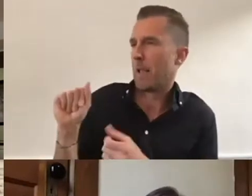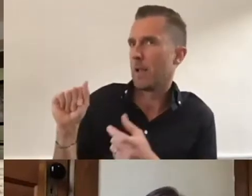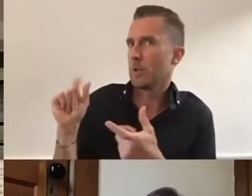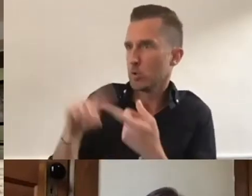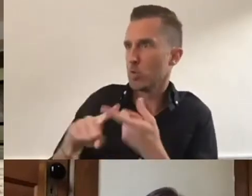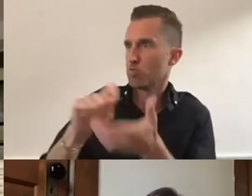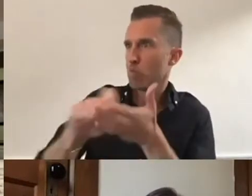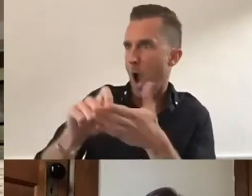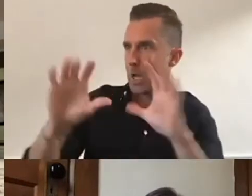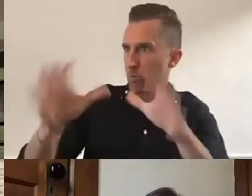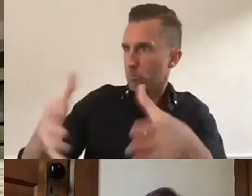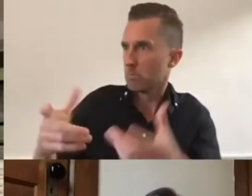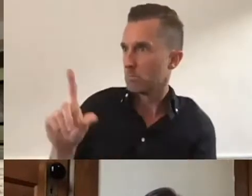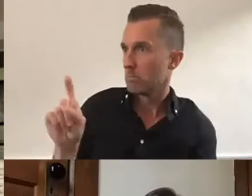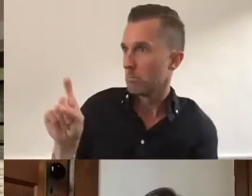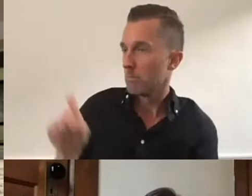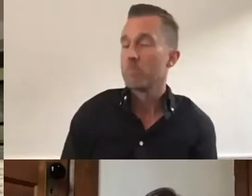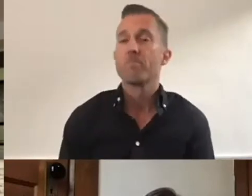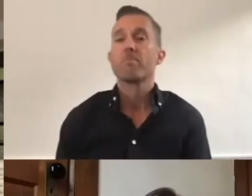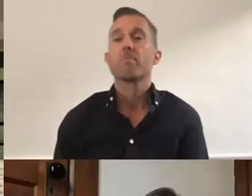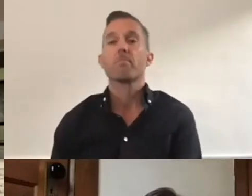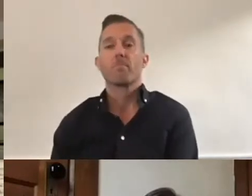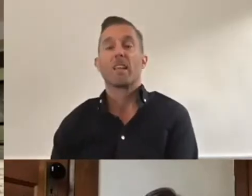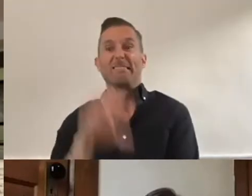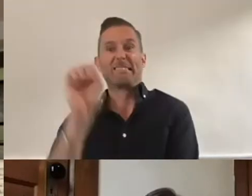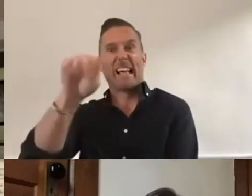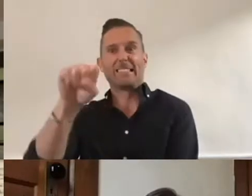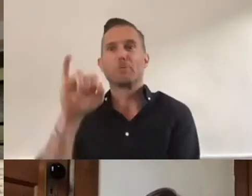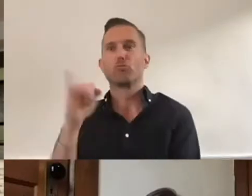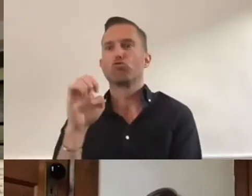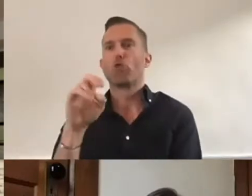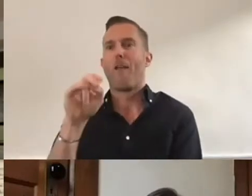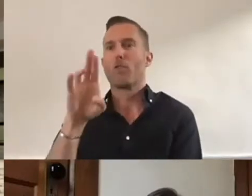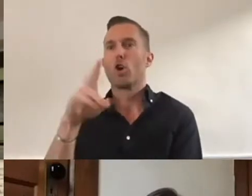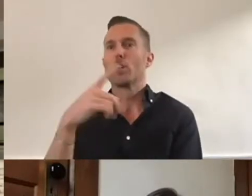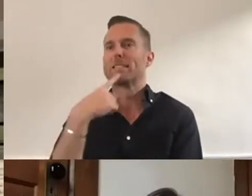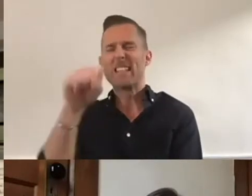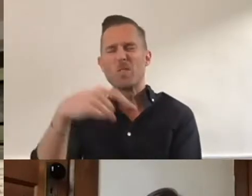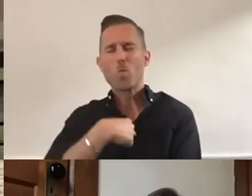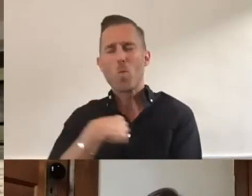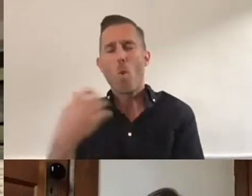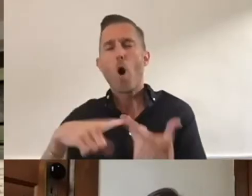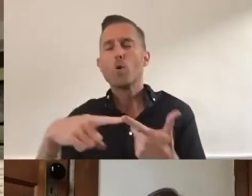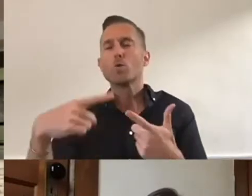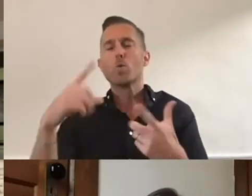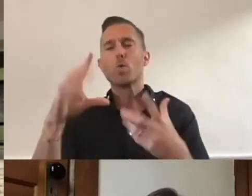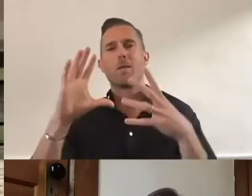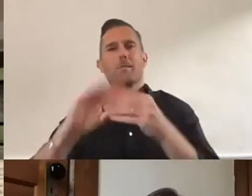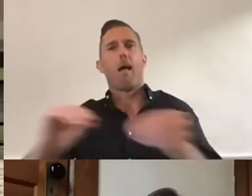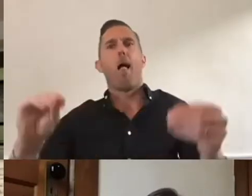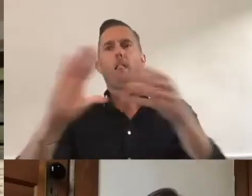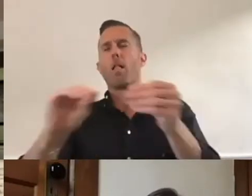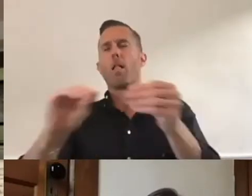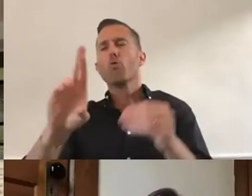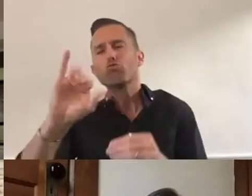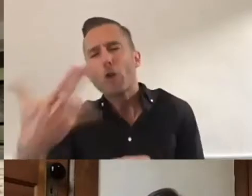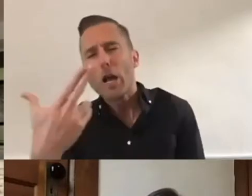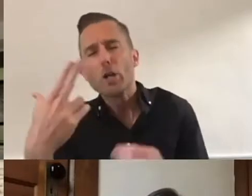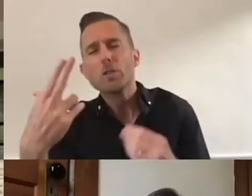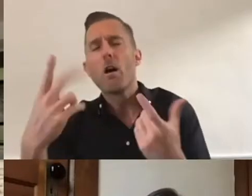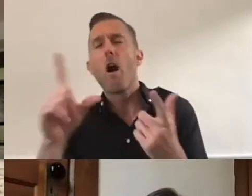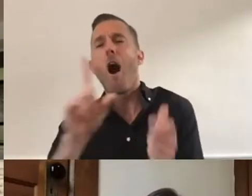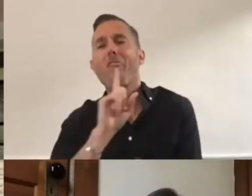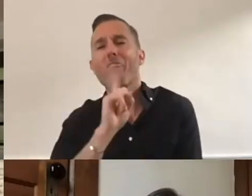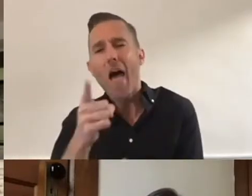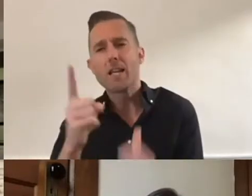Yes, absolutely. So, we want to tell rich, compelling, emotionally resonant, and authentic stories. And I